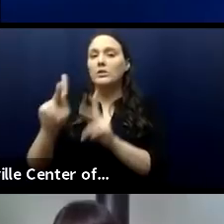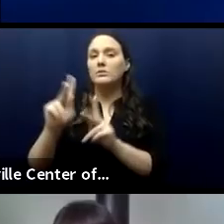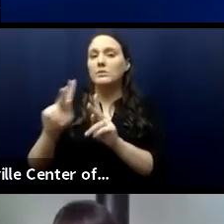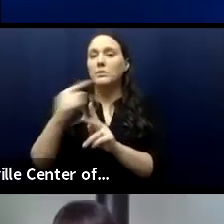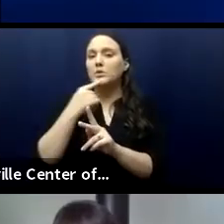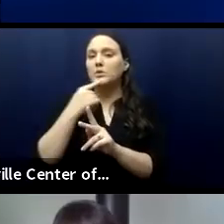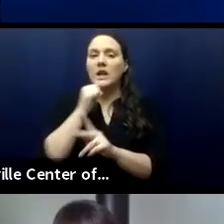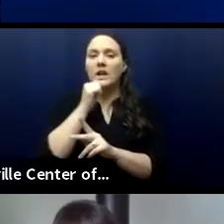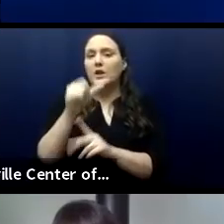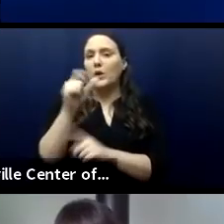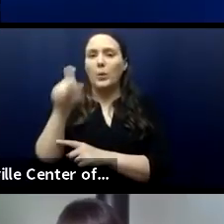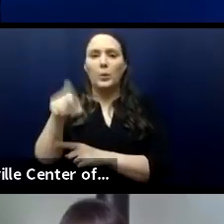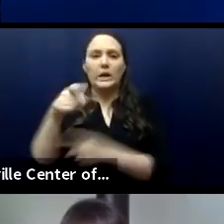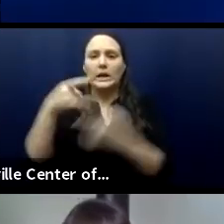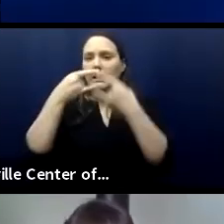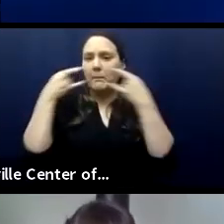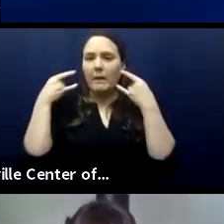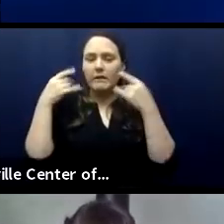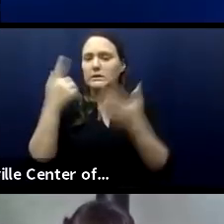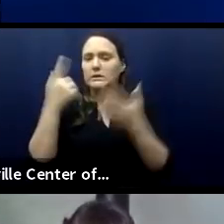masks. What changed?